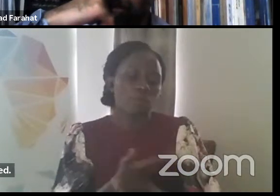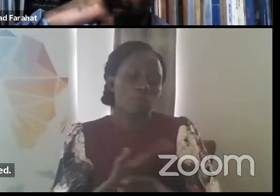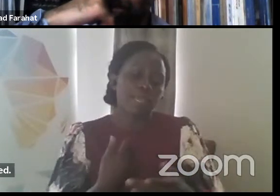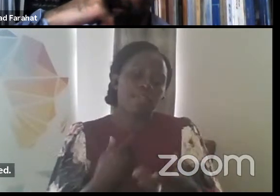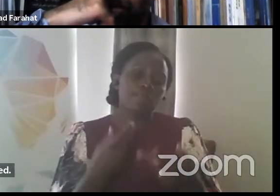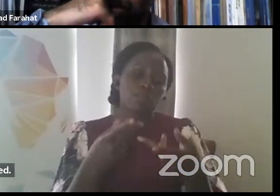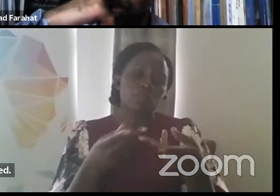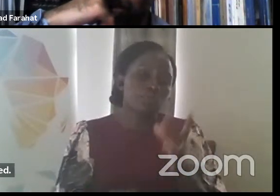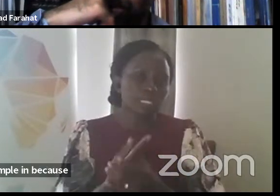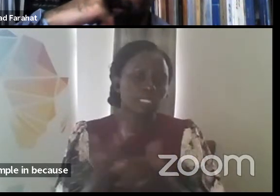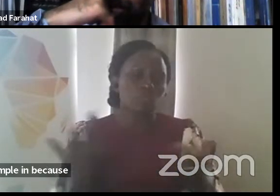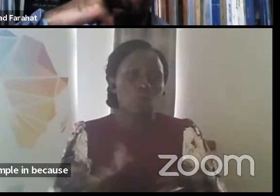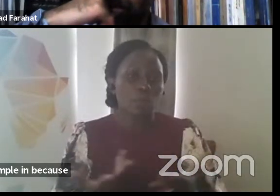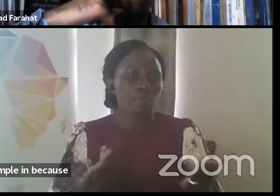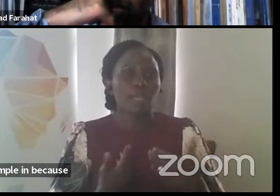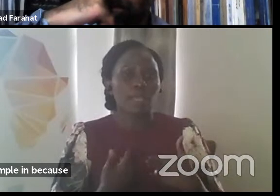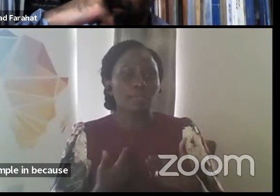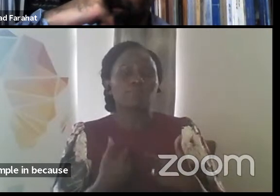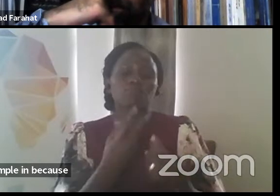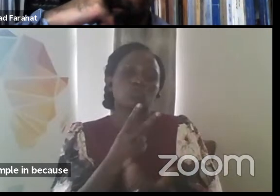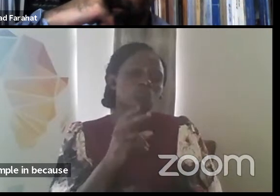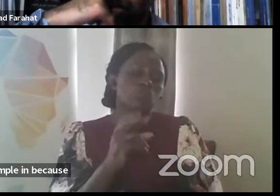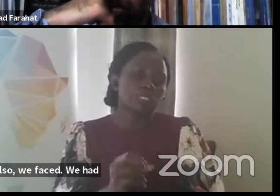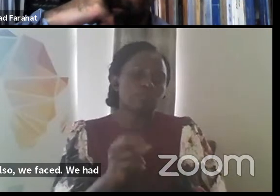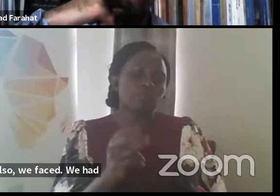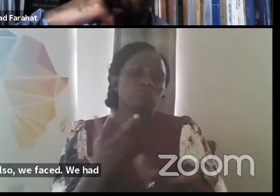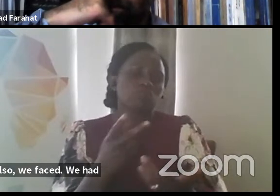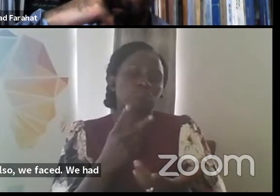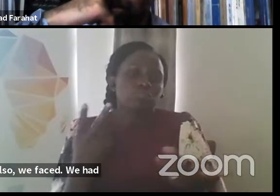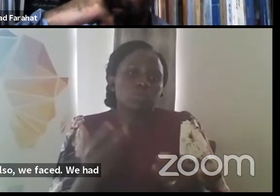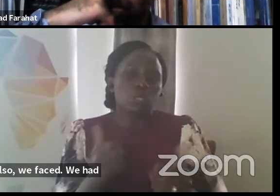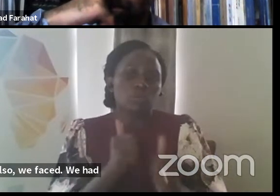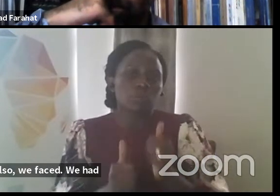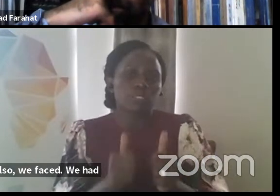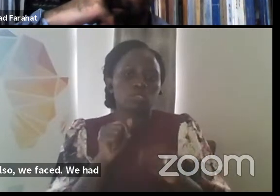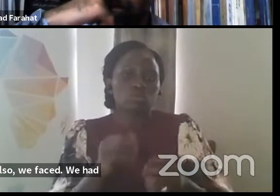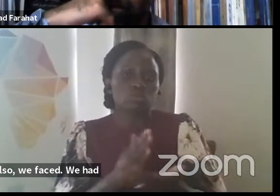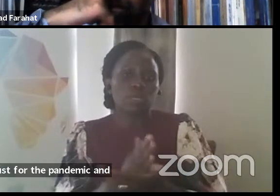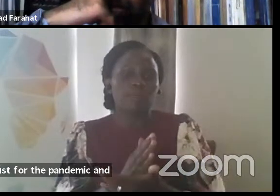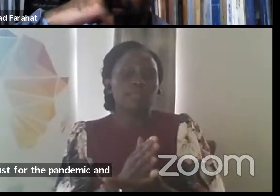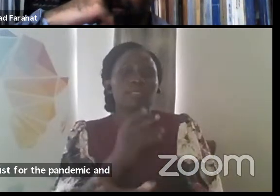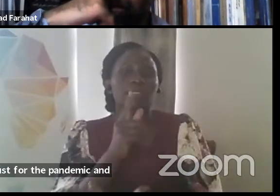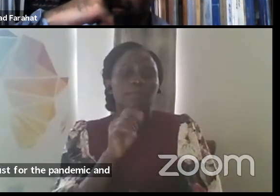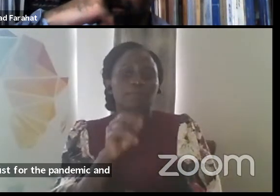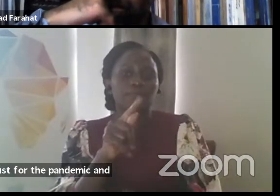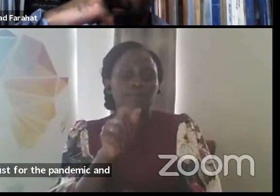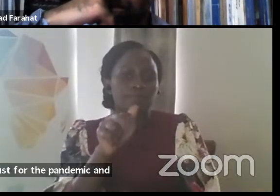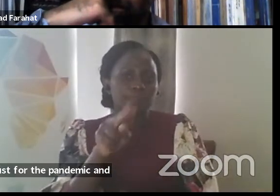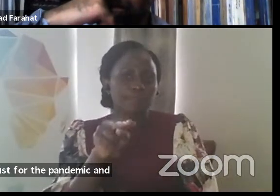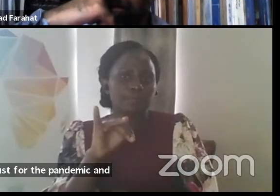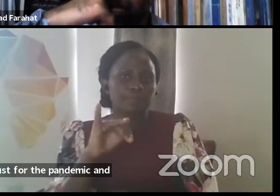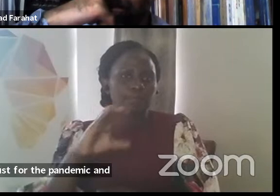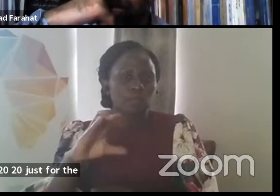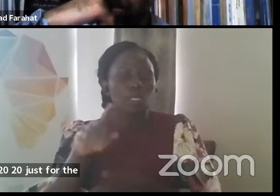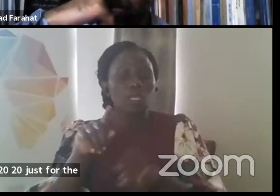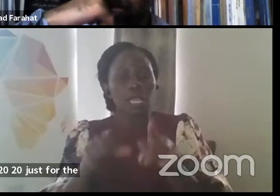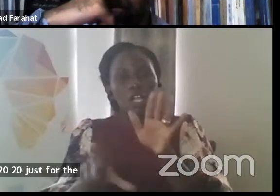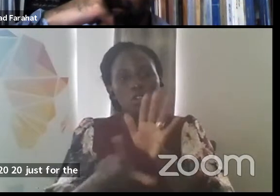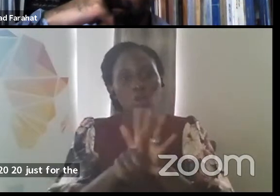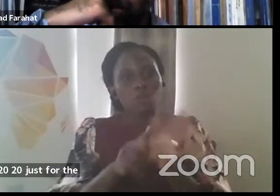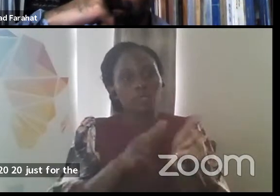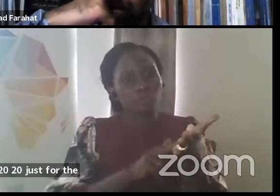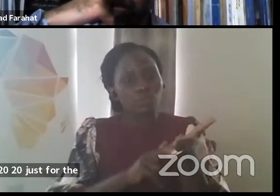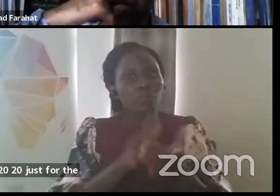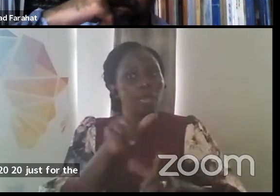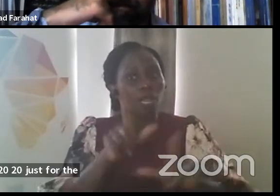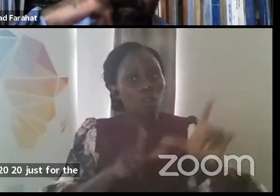in 2020, just before the pandemic and during the pandemic, this law was used by local officials. So